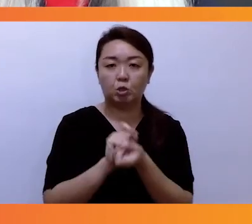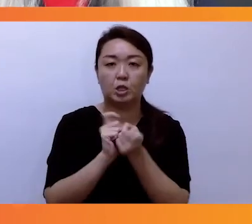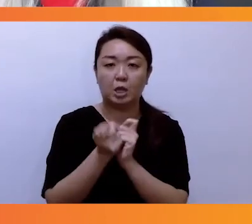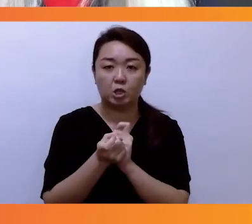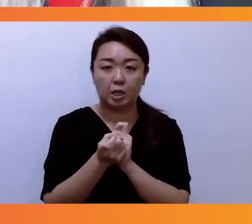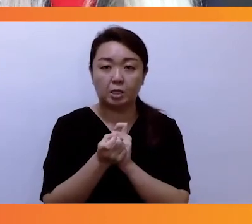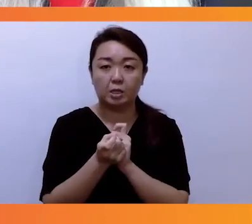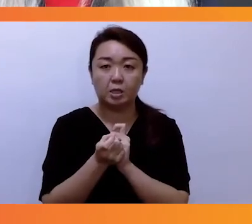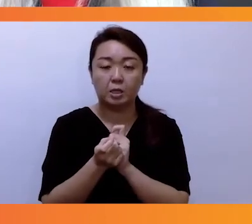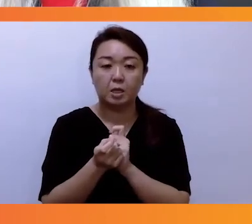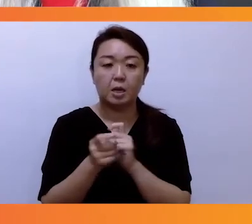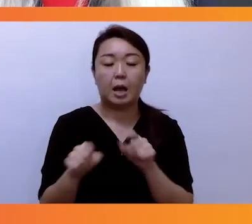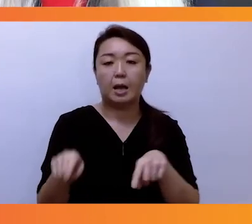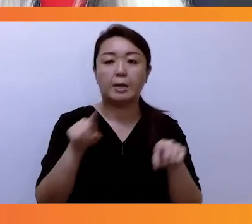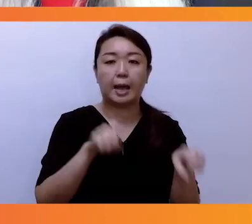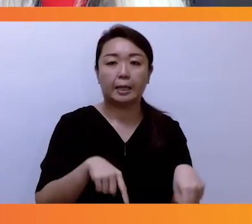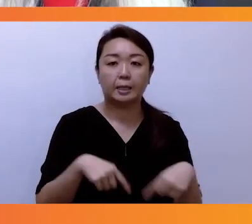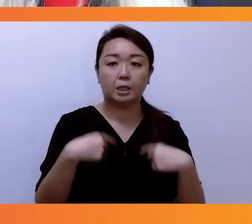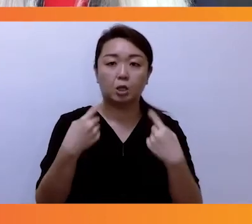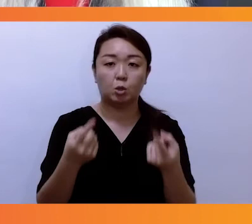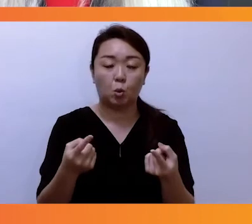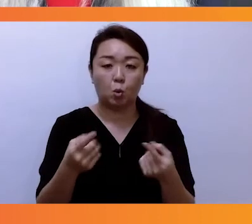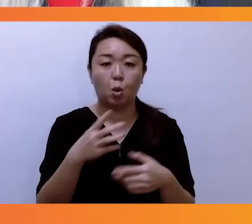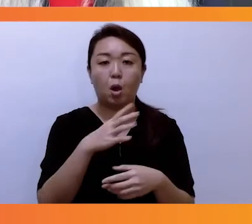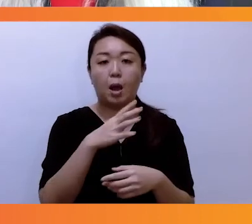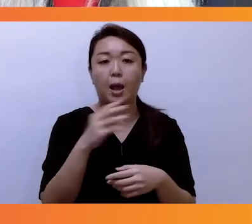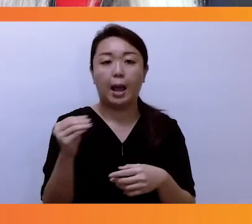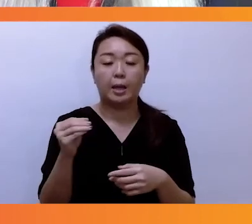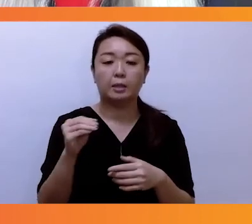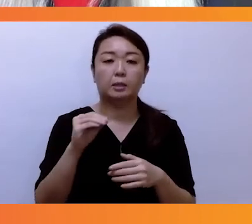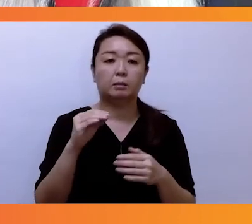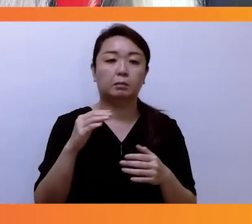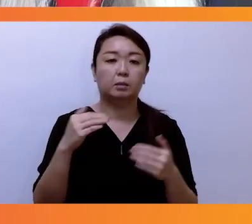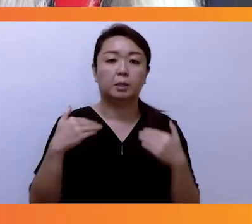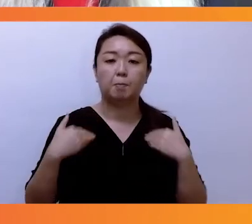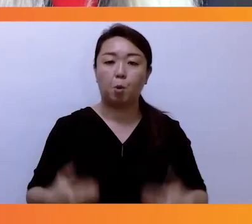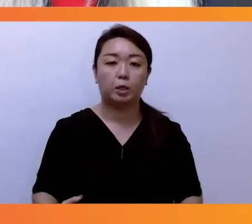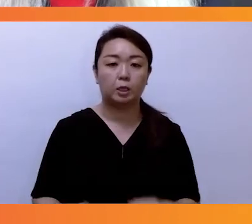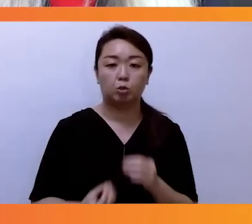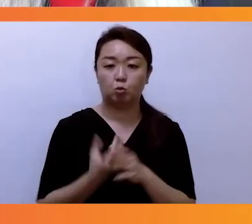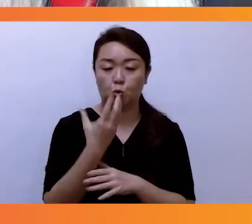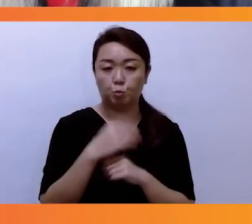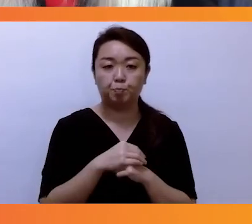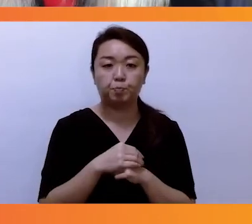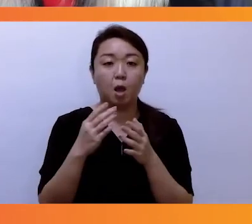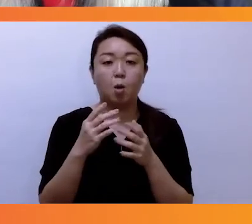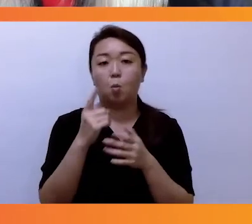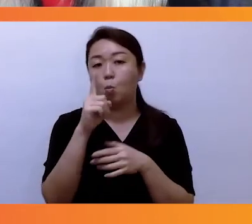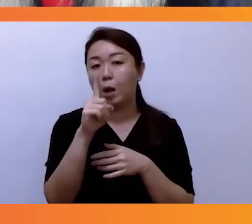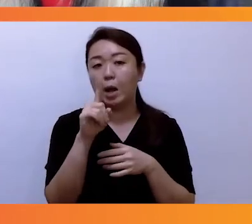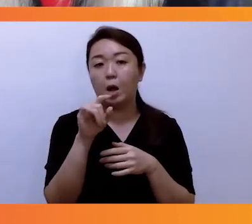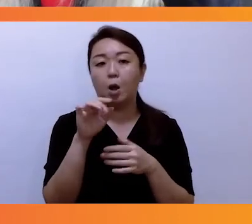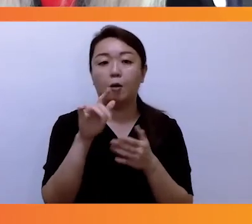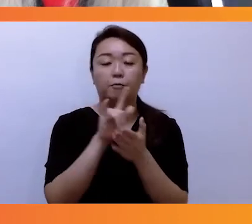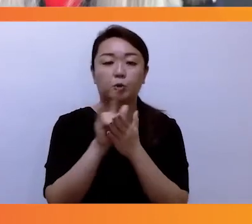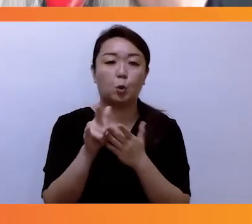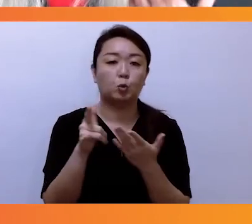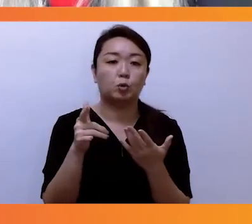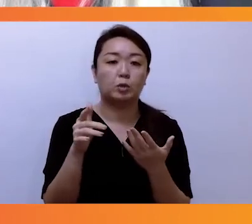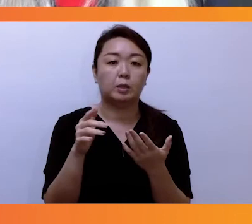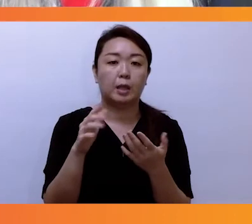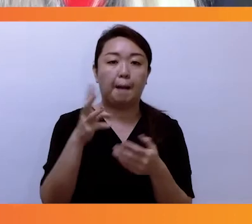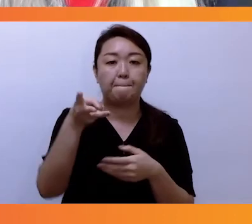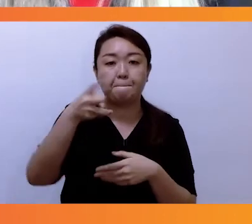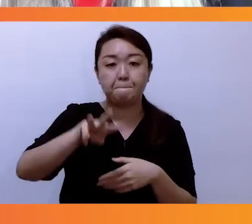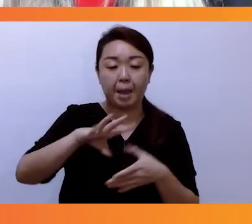things that need to be adjusted as they go through maturity and their body grows. One of our most